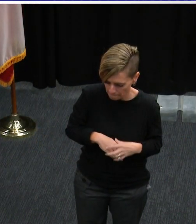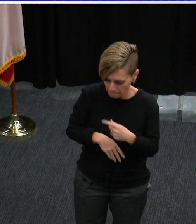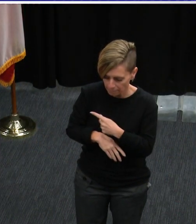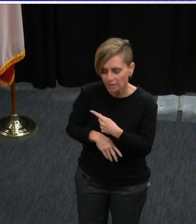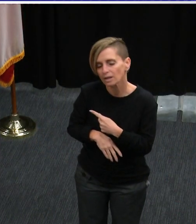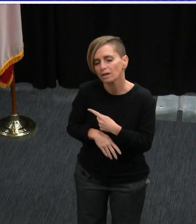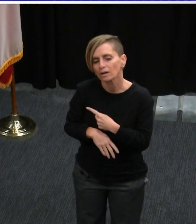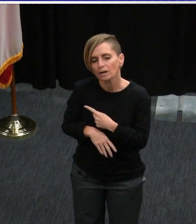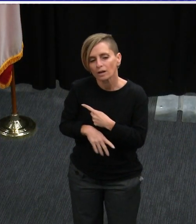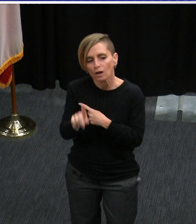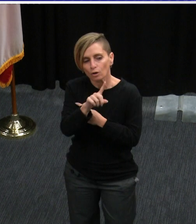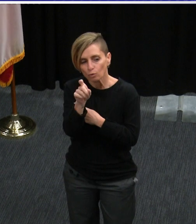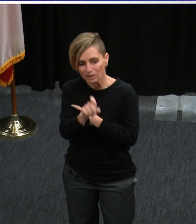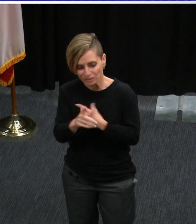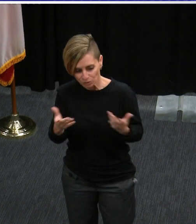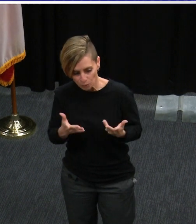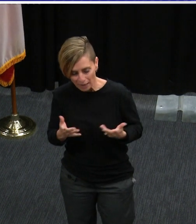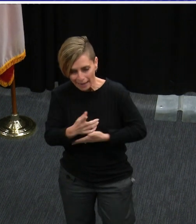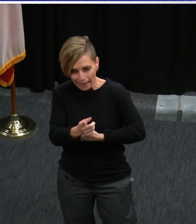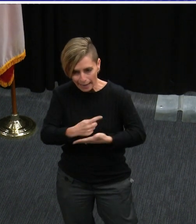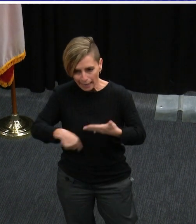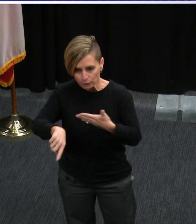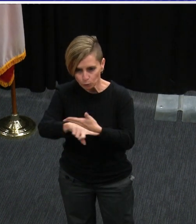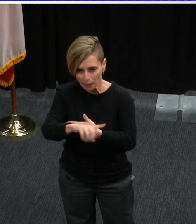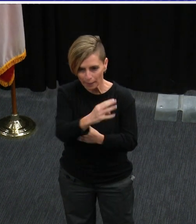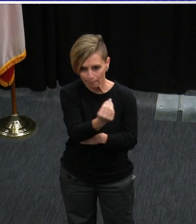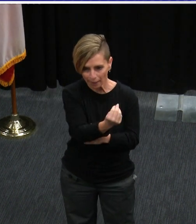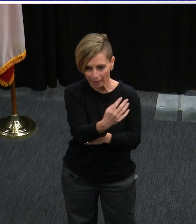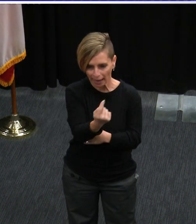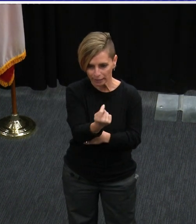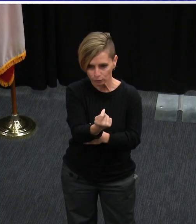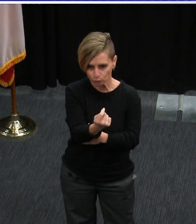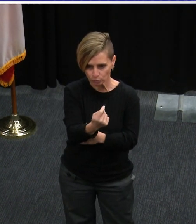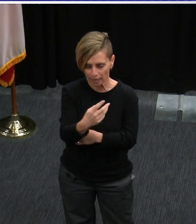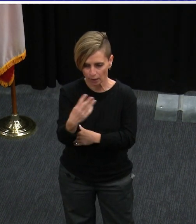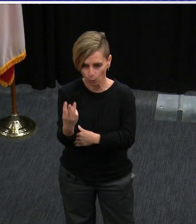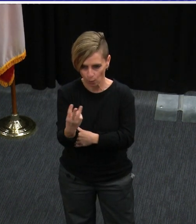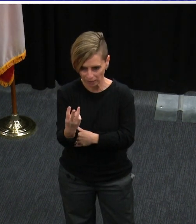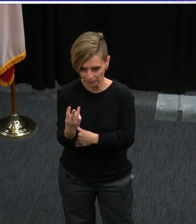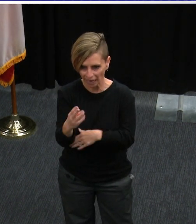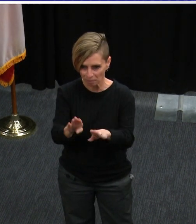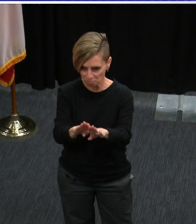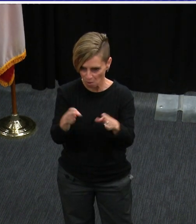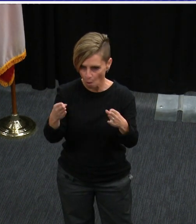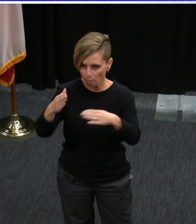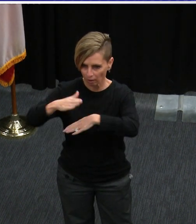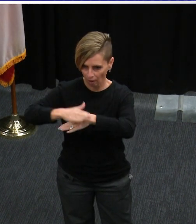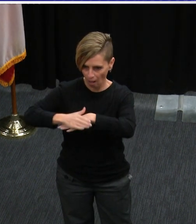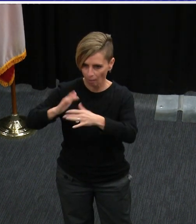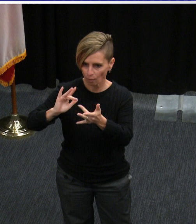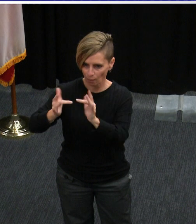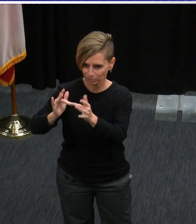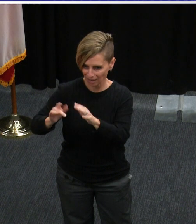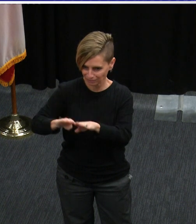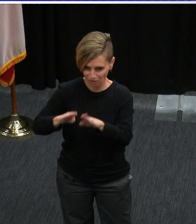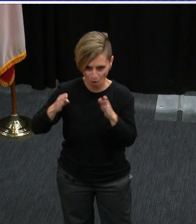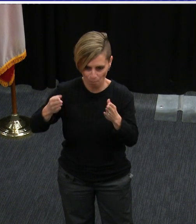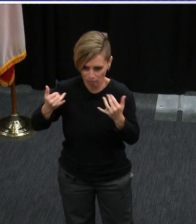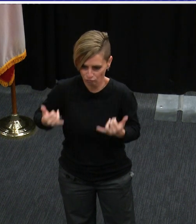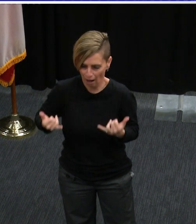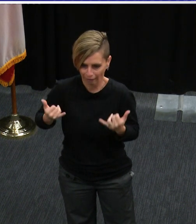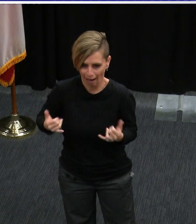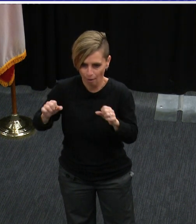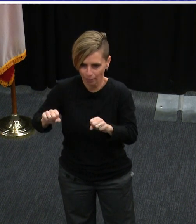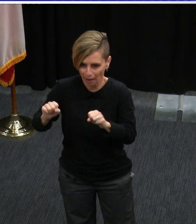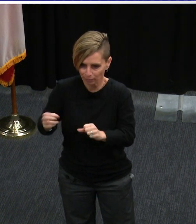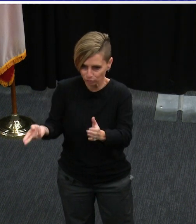So the question was for next week, the event. We are opening it up on our website. It is open right now. It's called Eventbrite. So